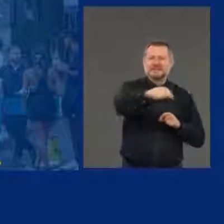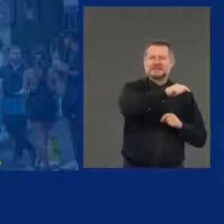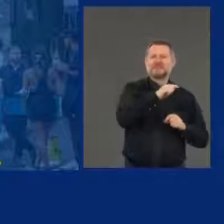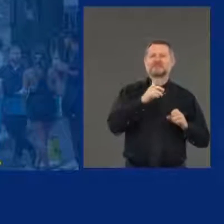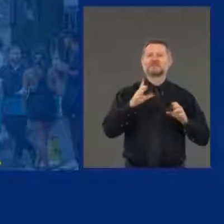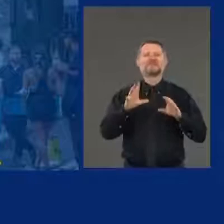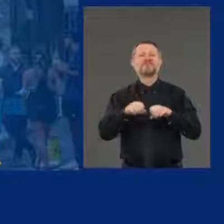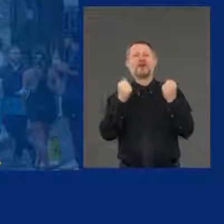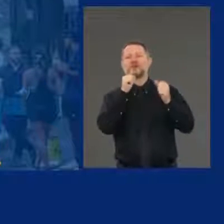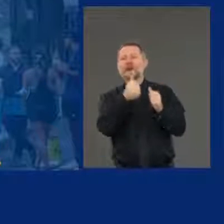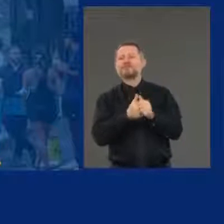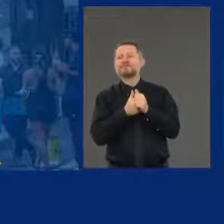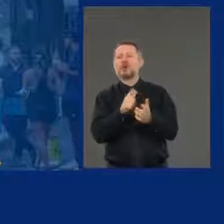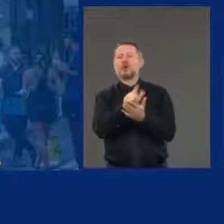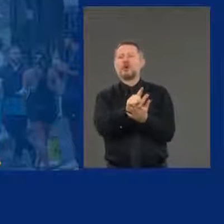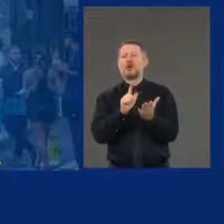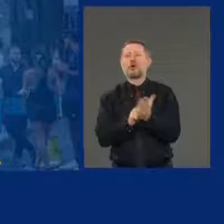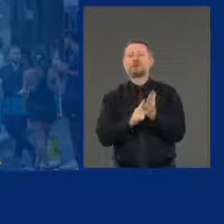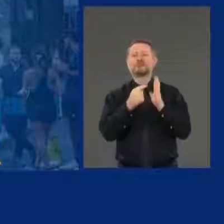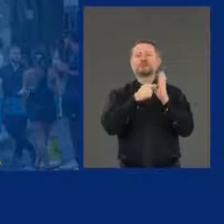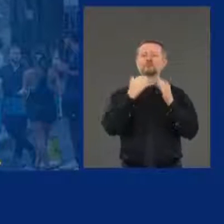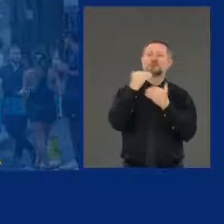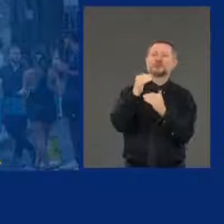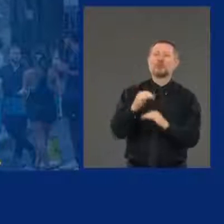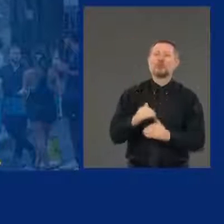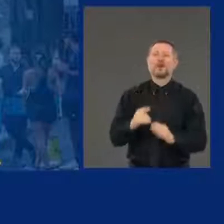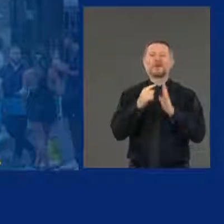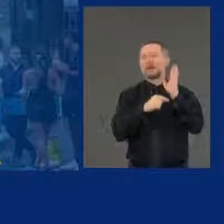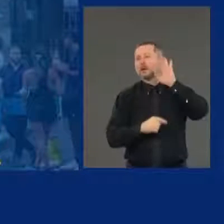violation of the reopening plan.